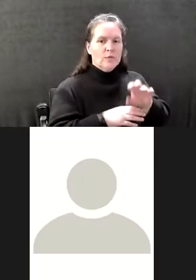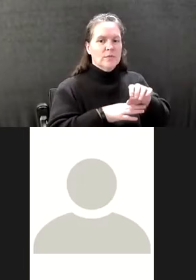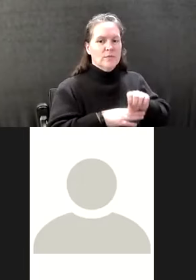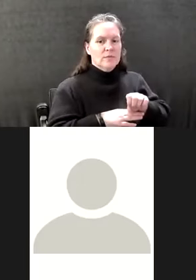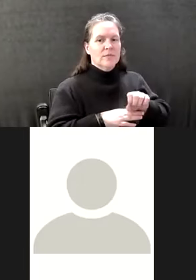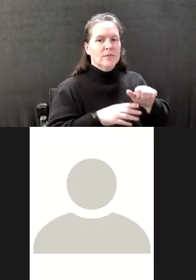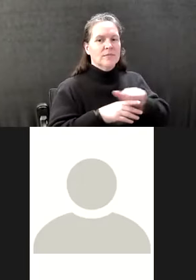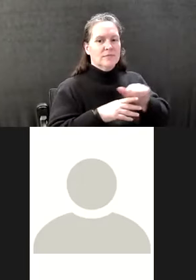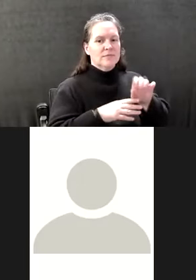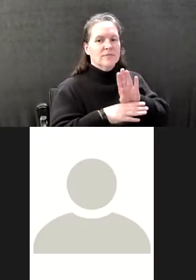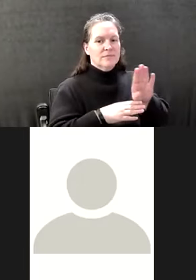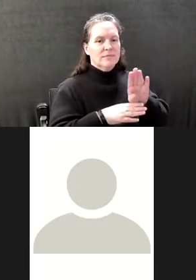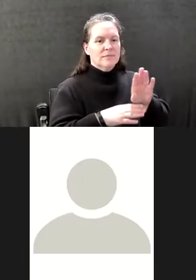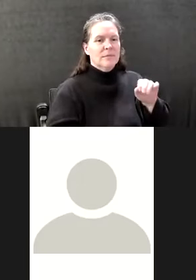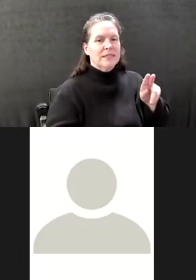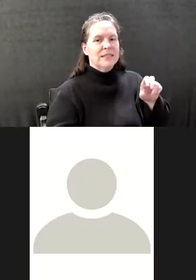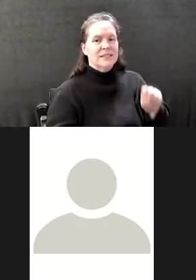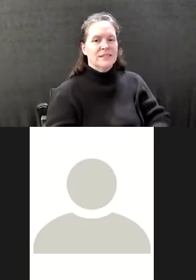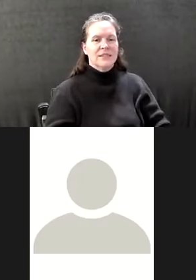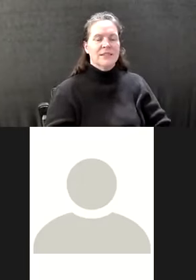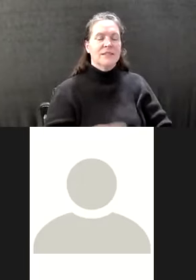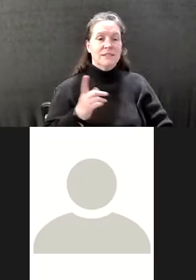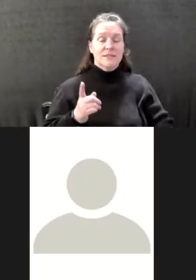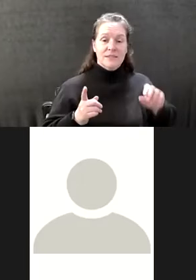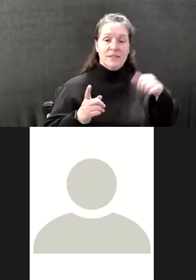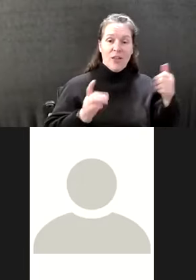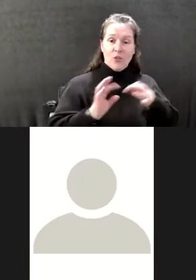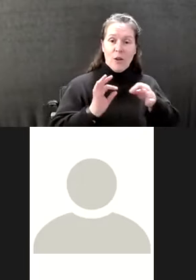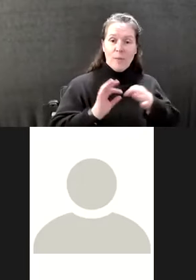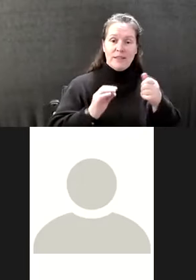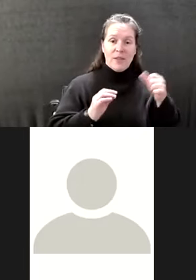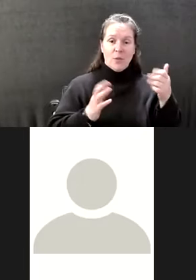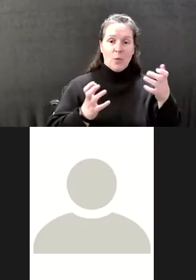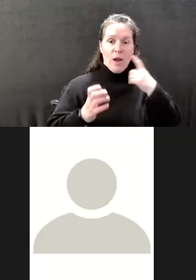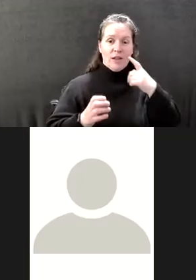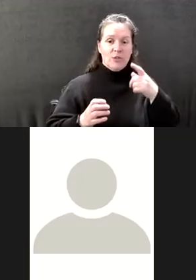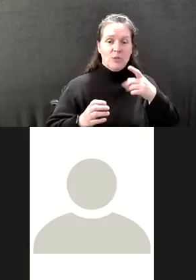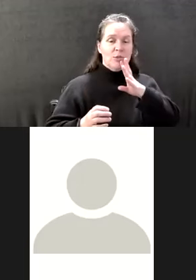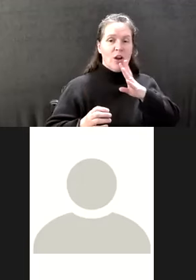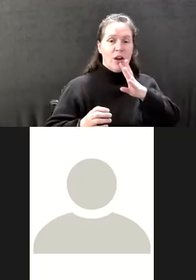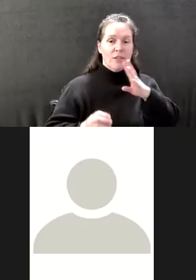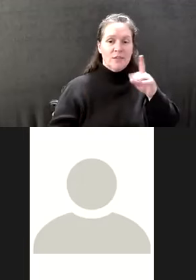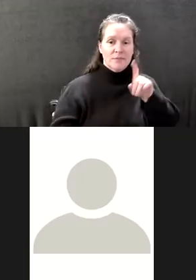We have a few agrees. Any other comments? Anyone else want to grab the mic? And